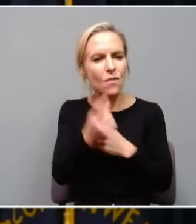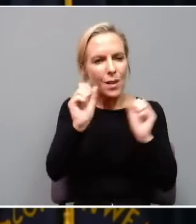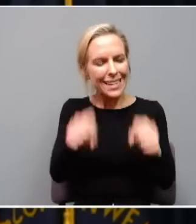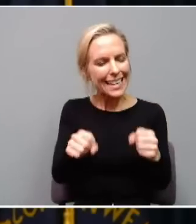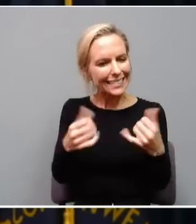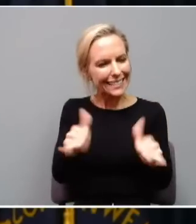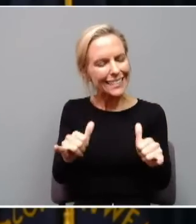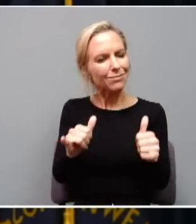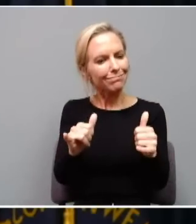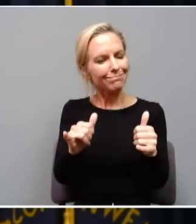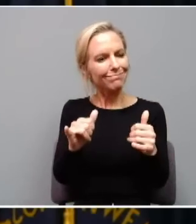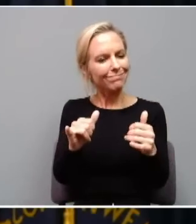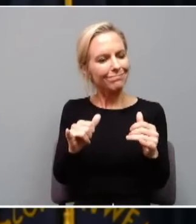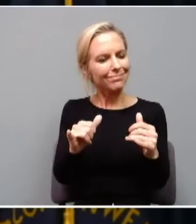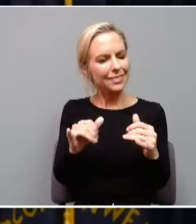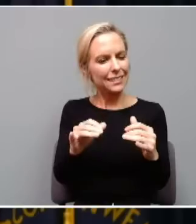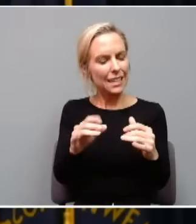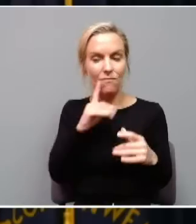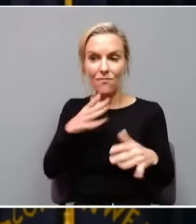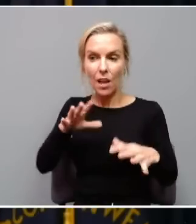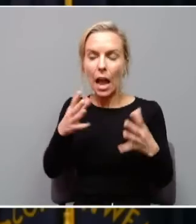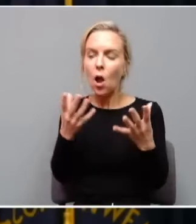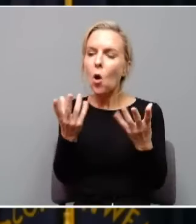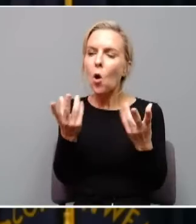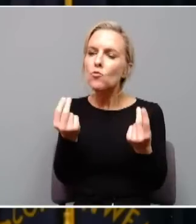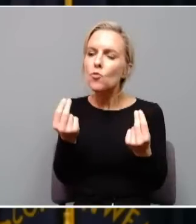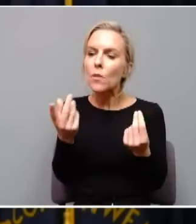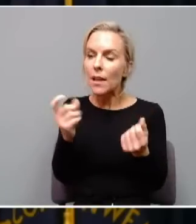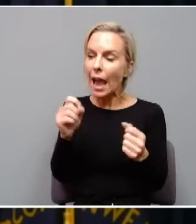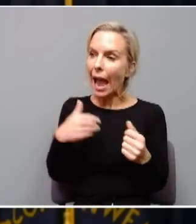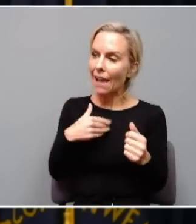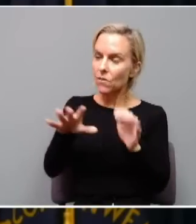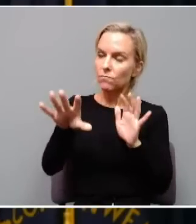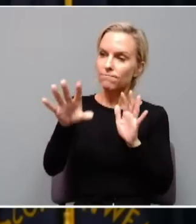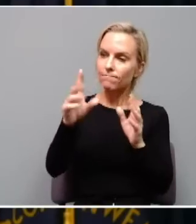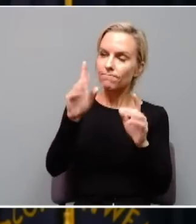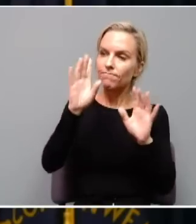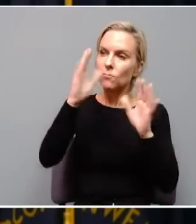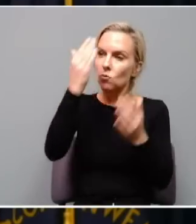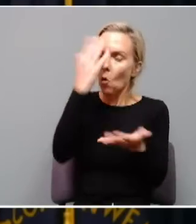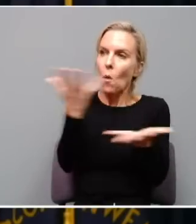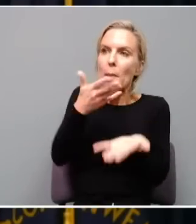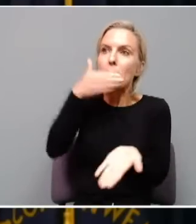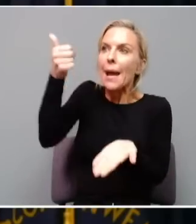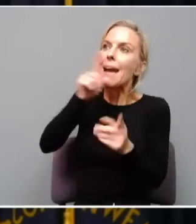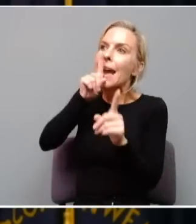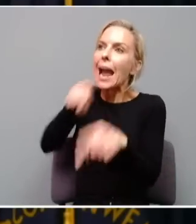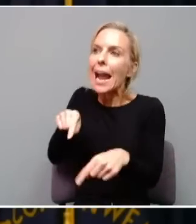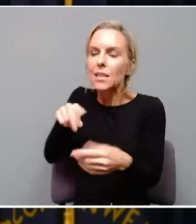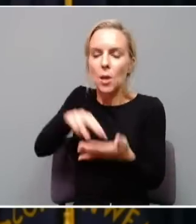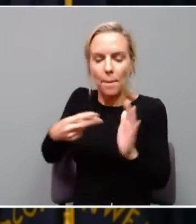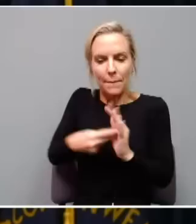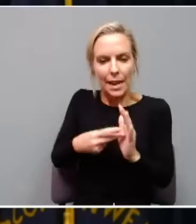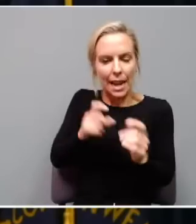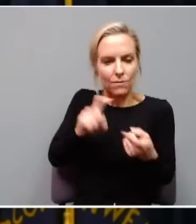time finding the best answers include taking a piece of what everybody has to